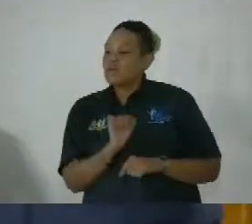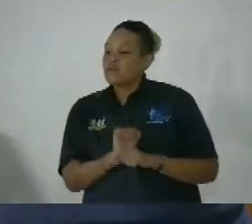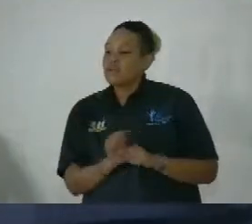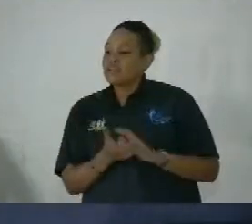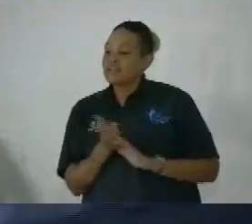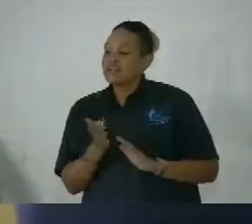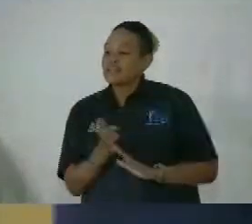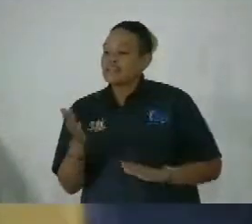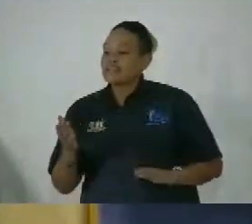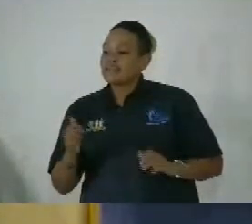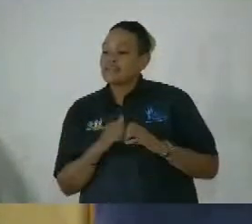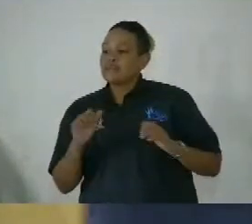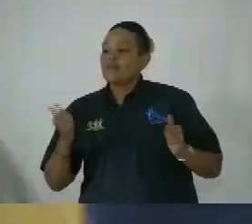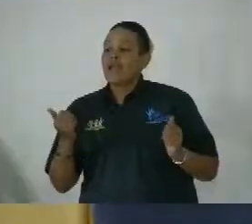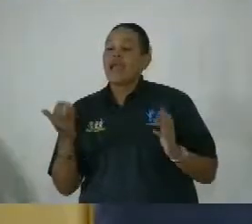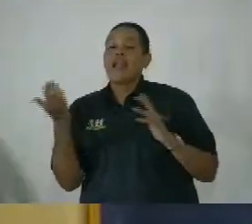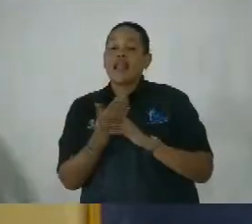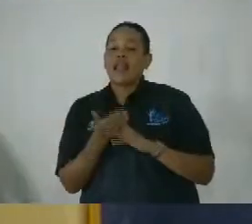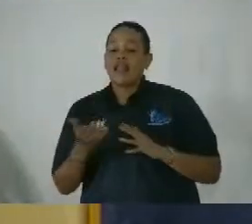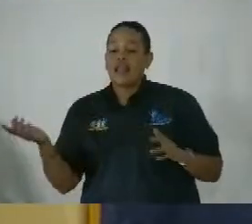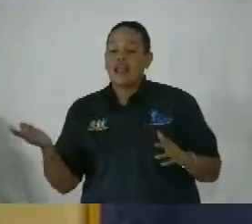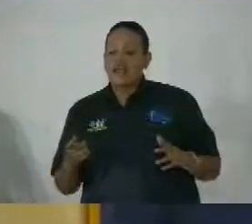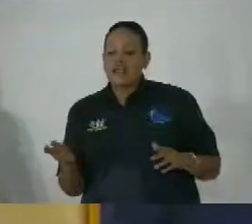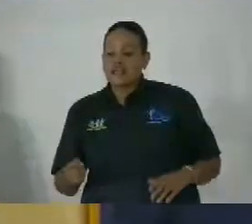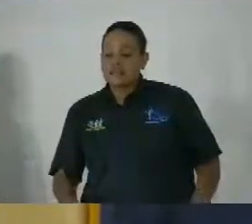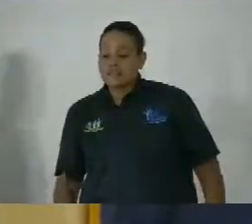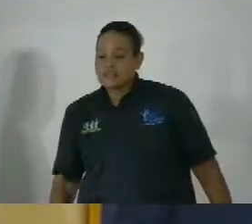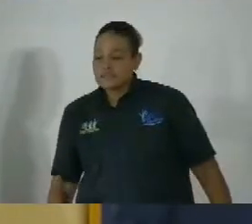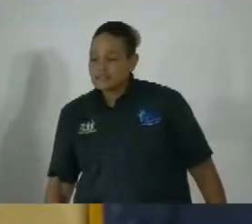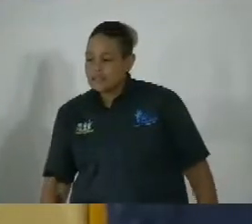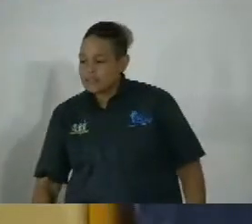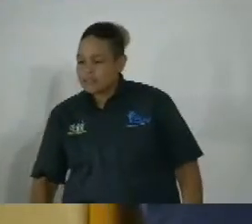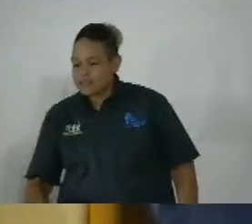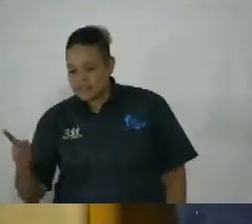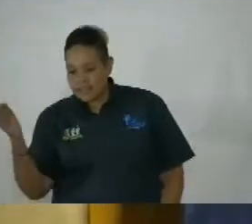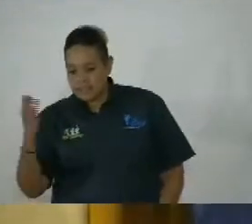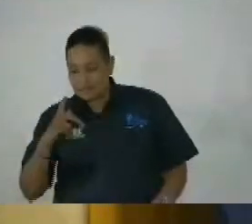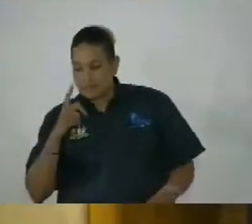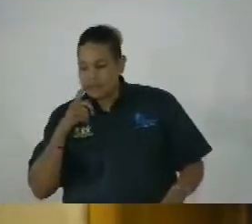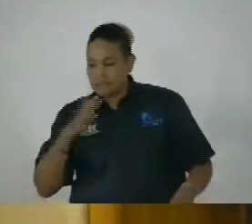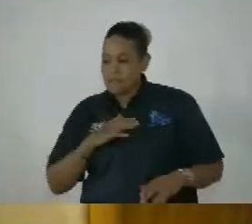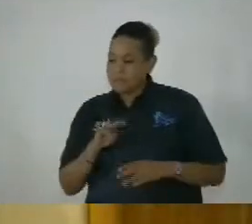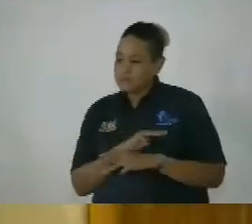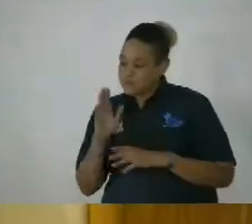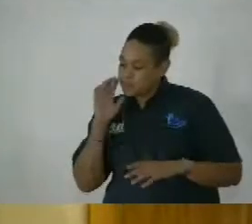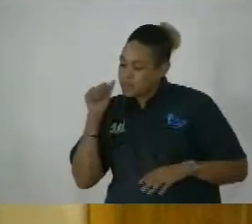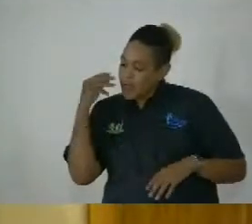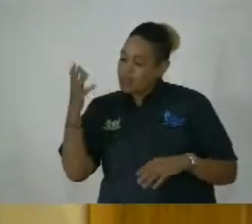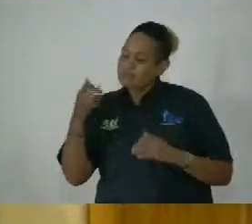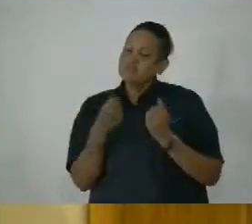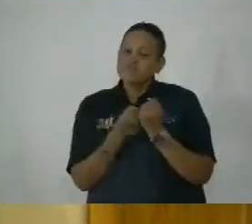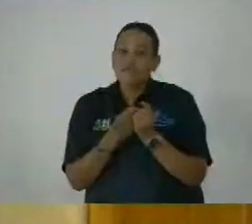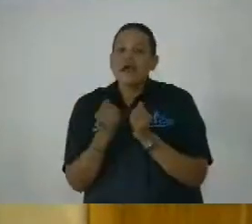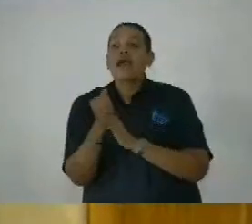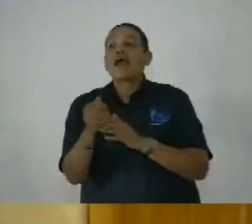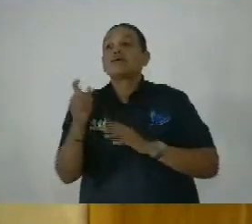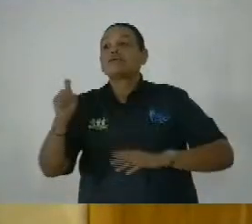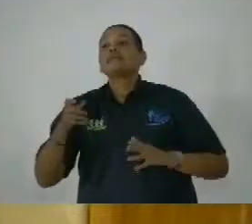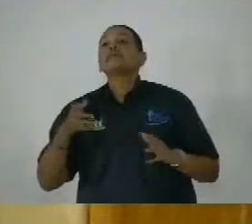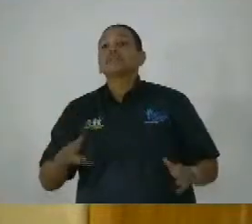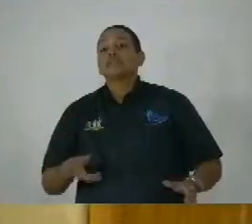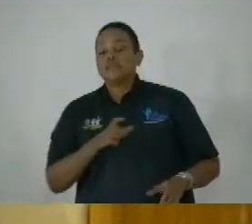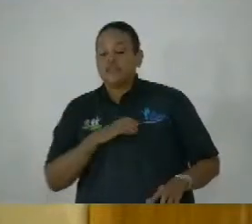properly without intersection. And if I have to go to the ministry, my peers will not hesitate to give the guidance to my commissioner